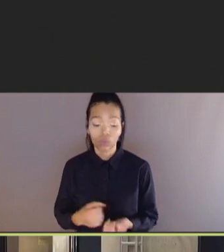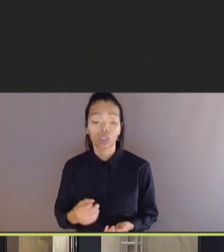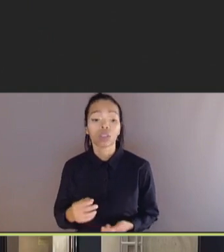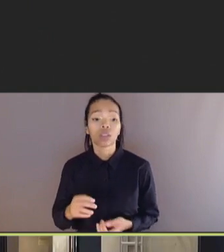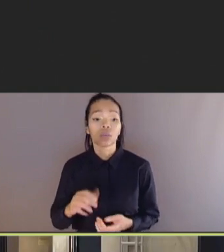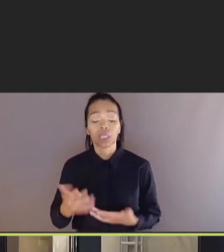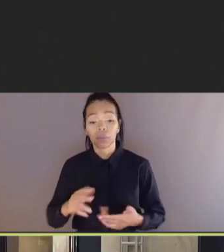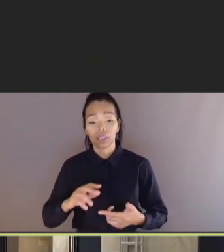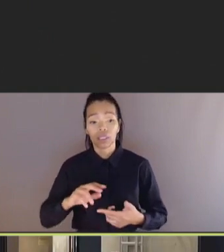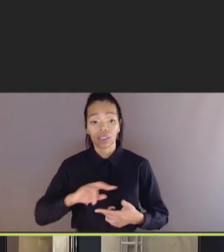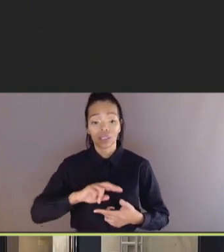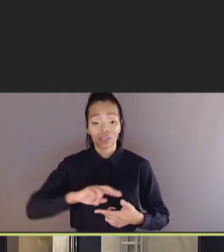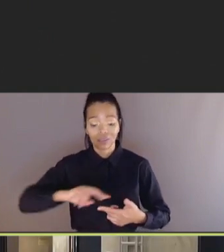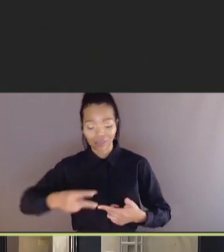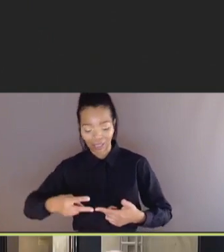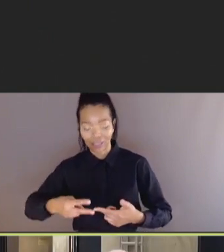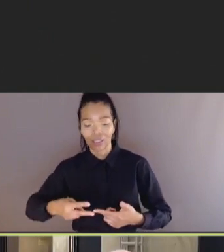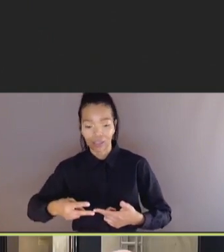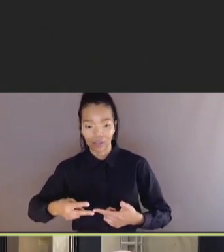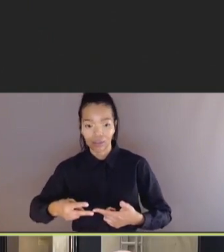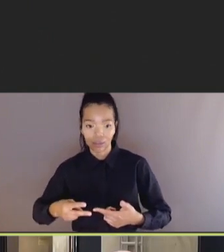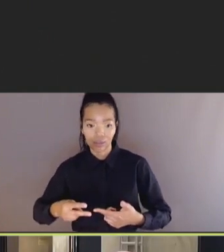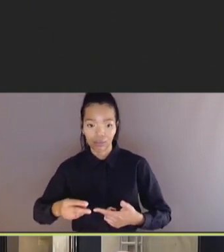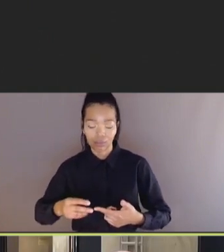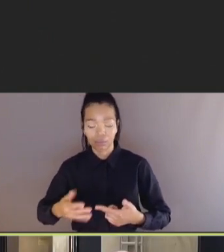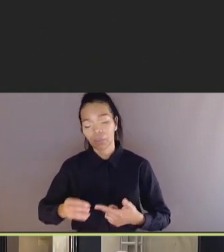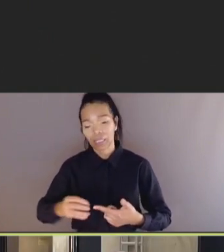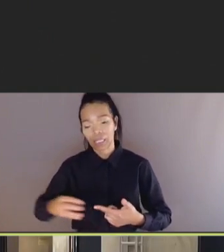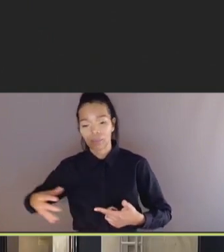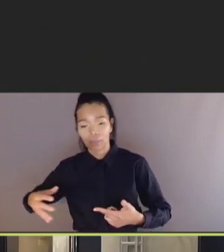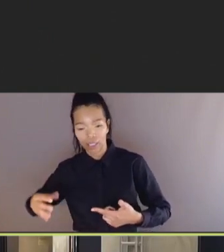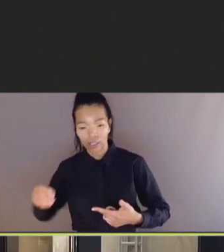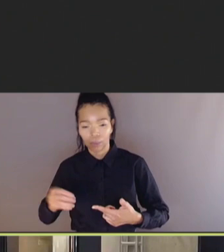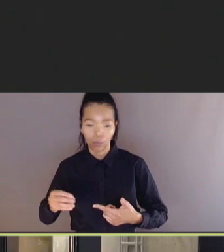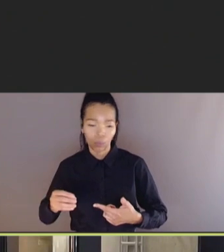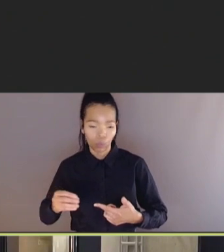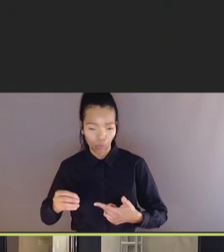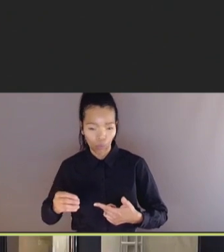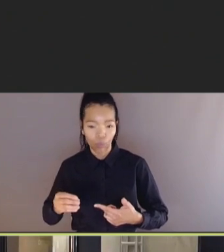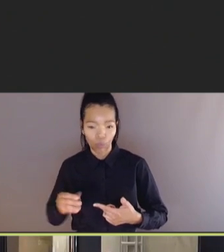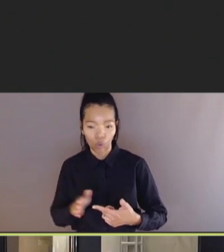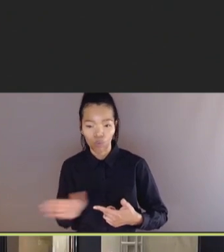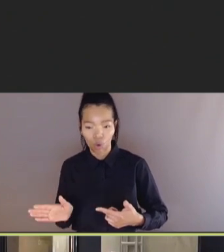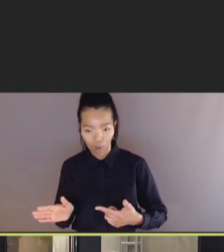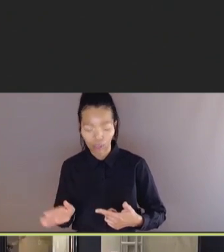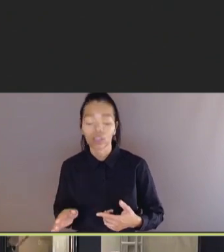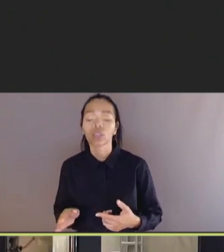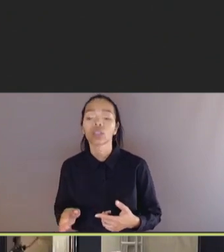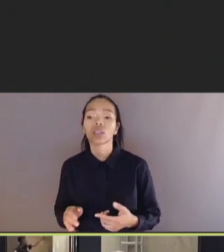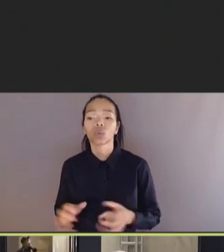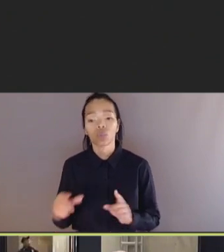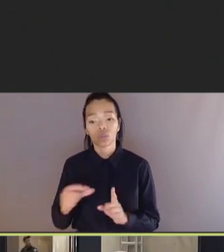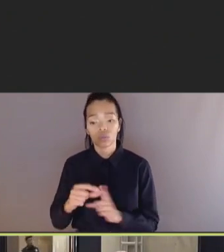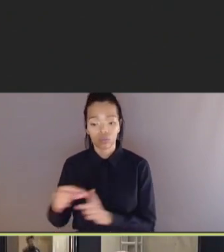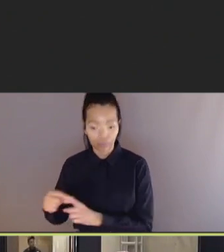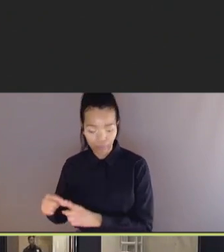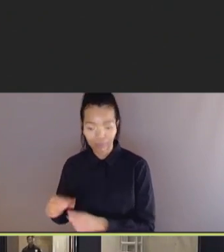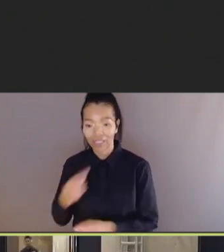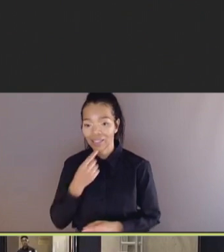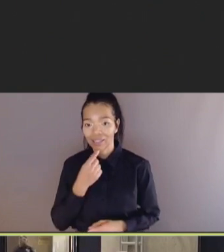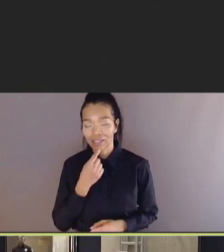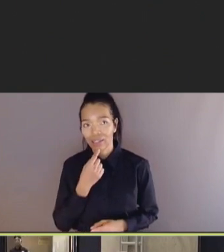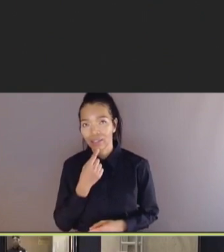goal, but expanding it more broadly with language that would say something like